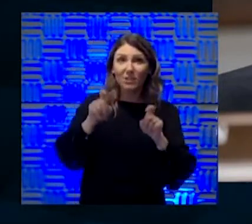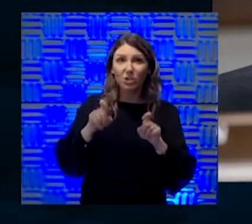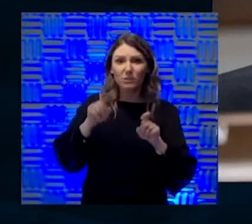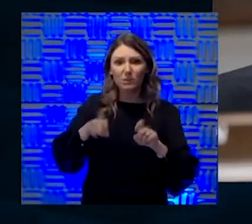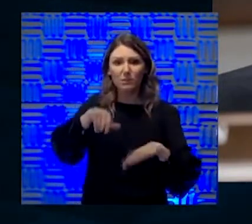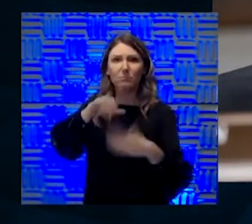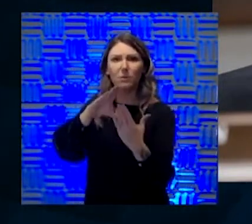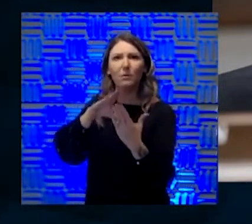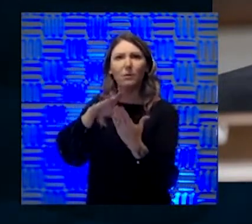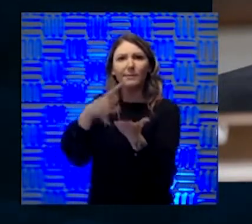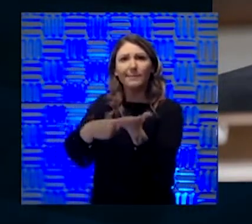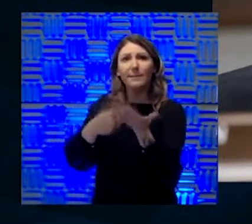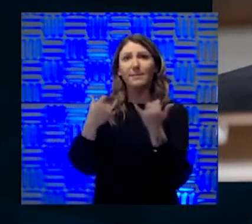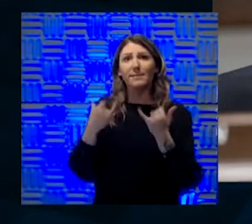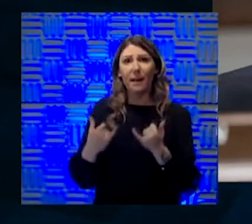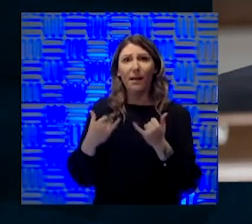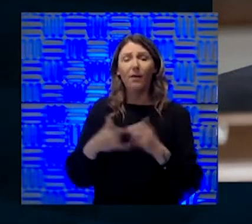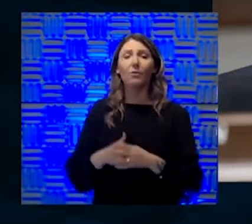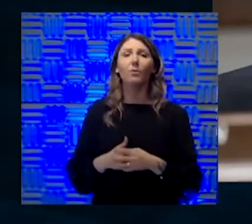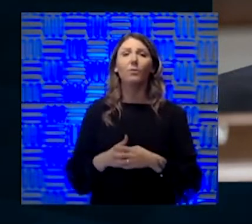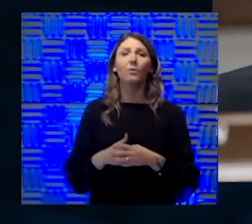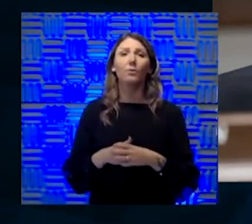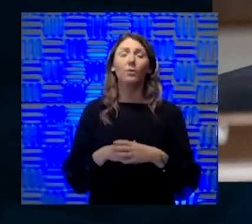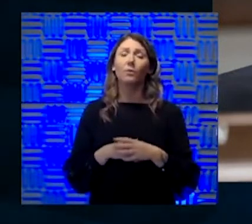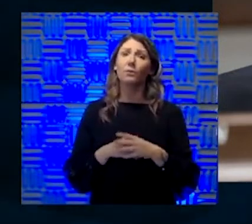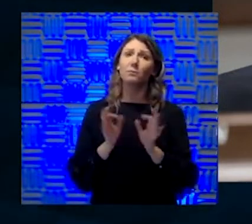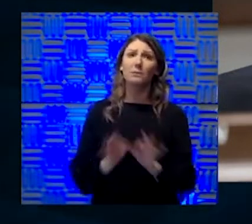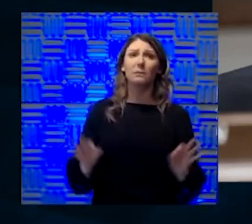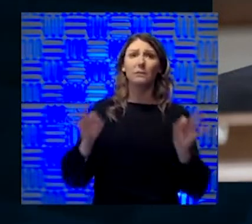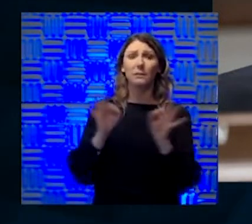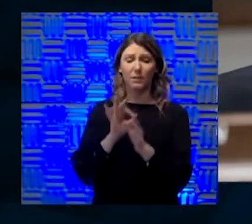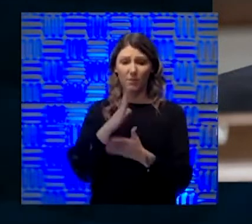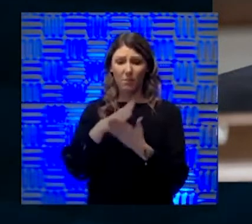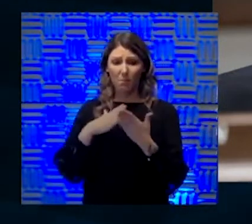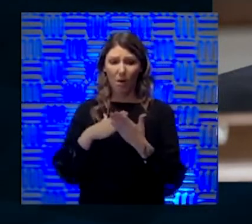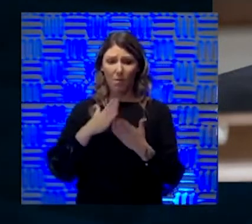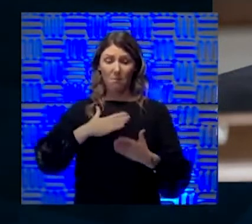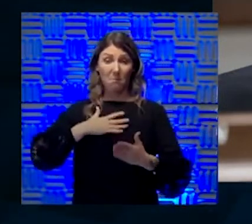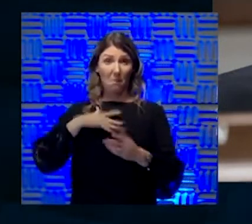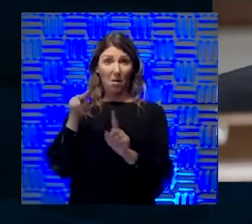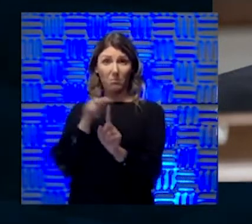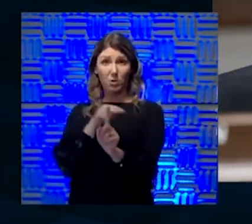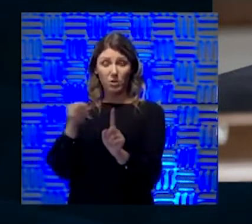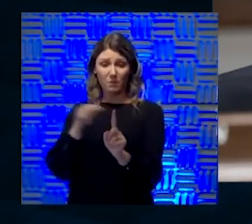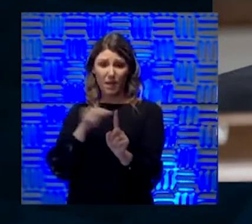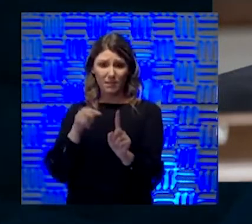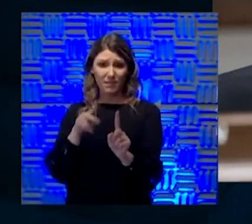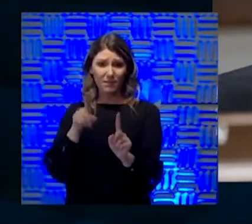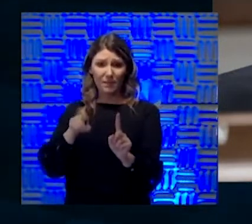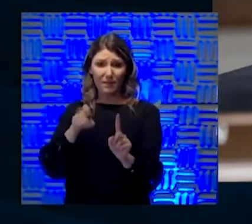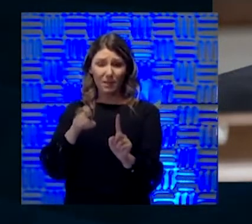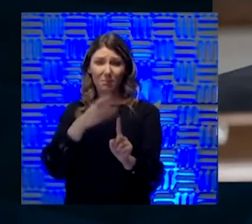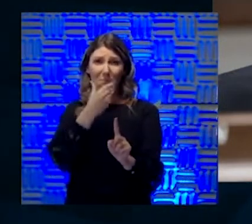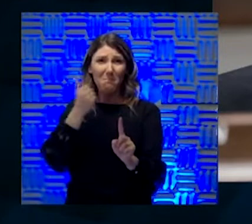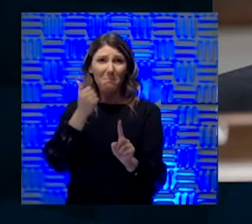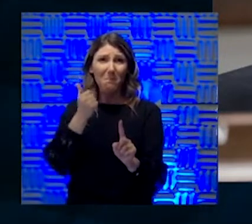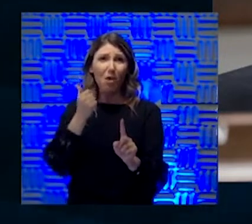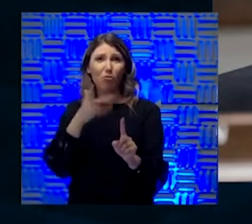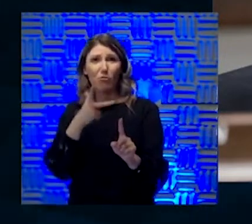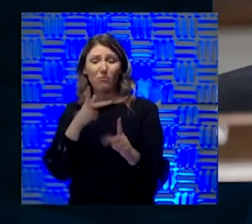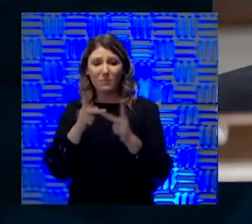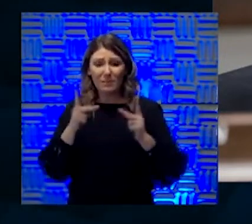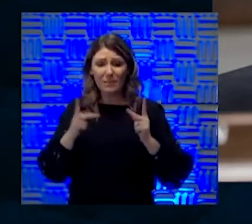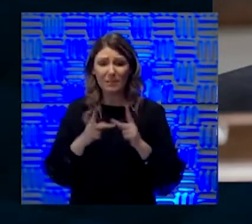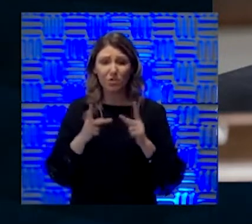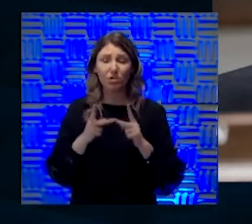now. And so there's a significant component, in my view, of getting us in a better place to be, so the doctors that